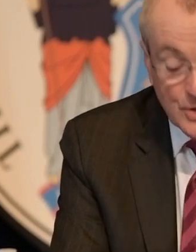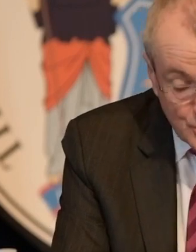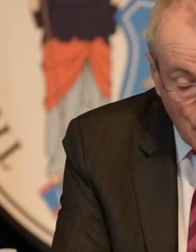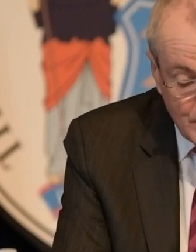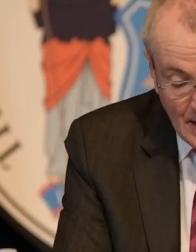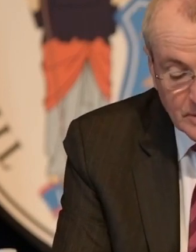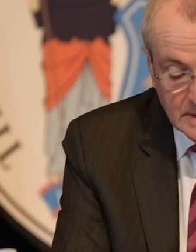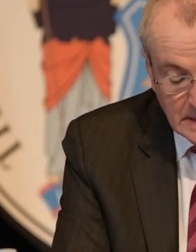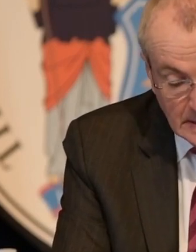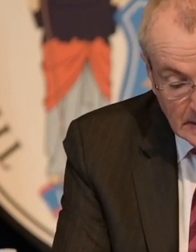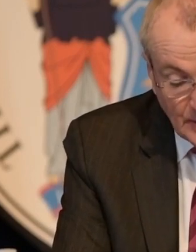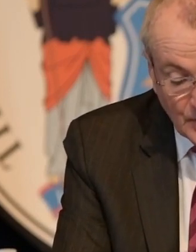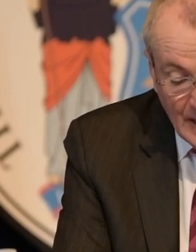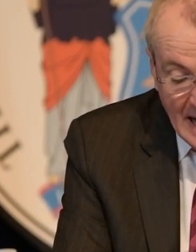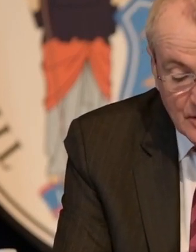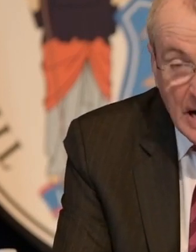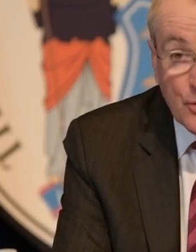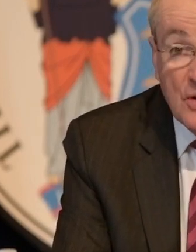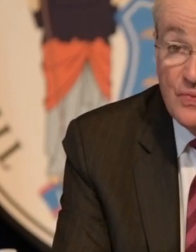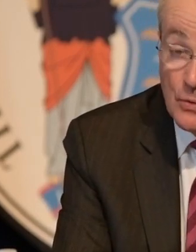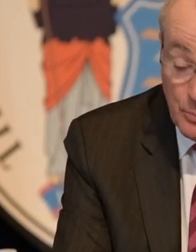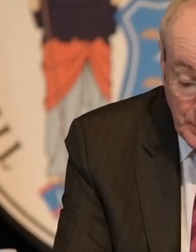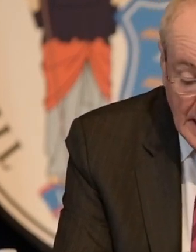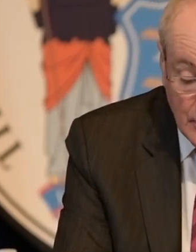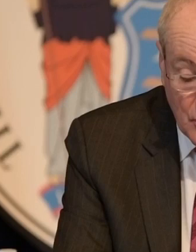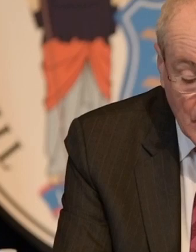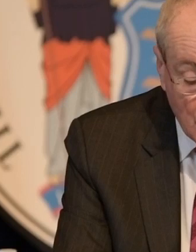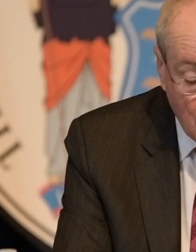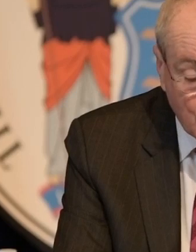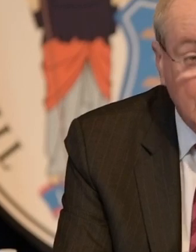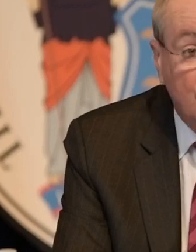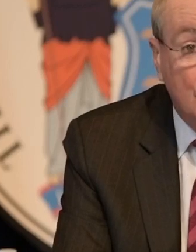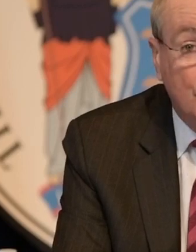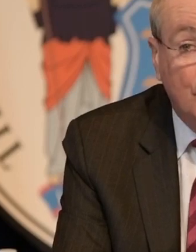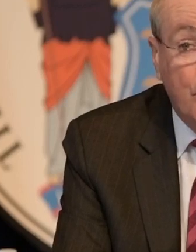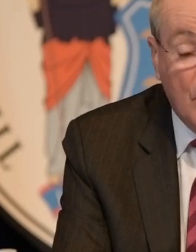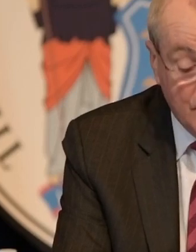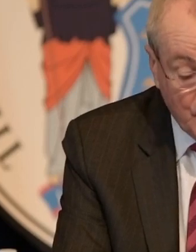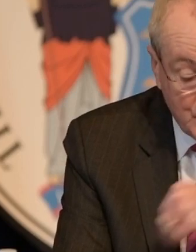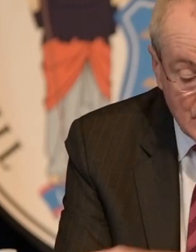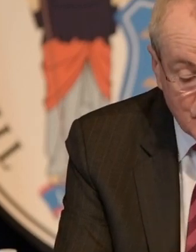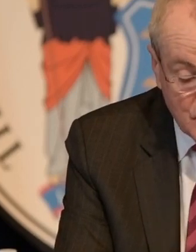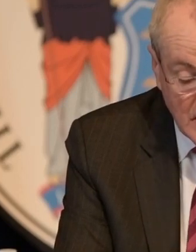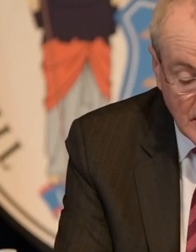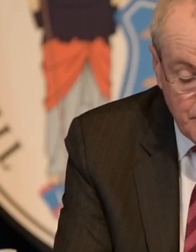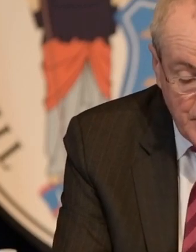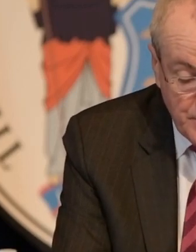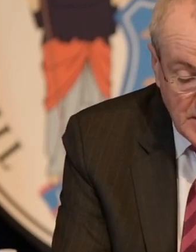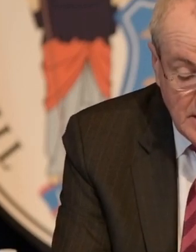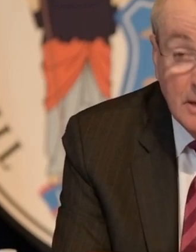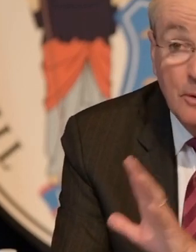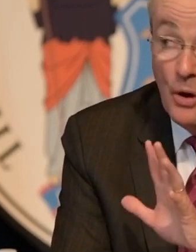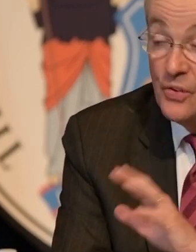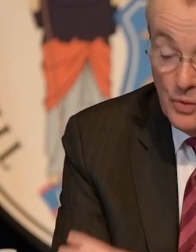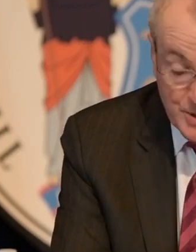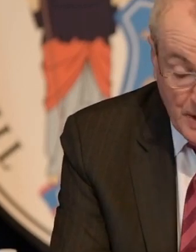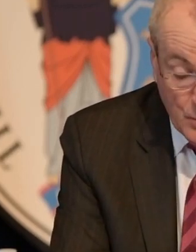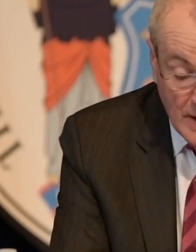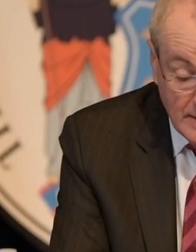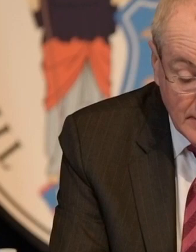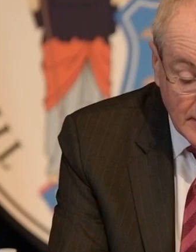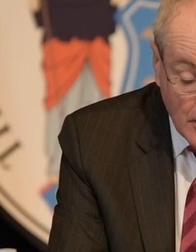While there is no doubt that the lack of either a federal plan or real federal support for tests and PPE, both of